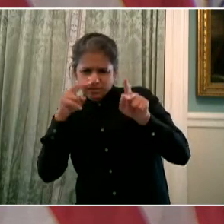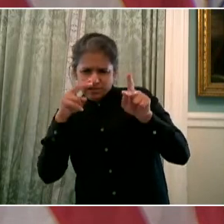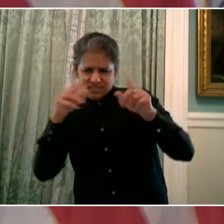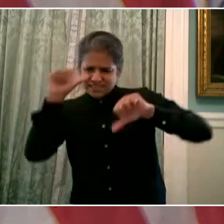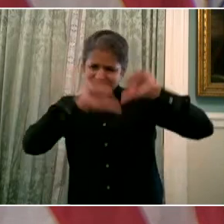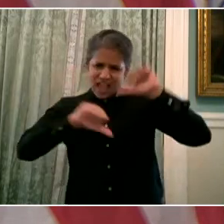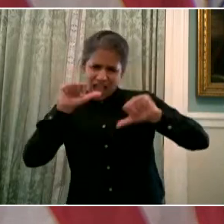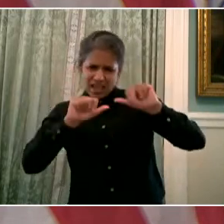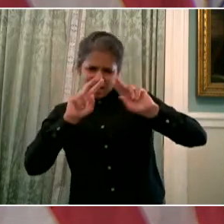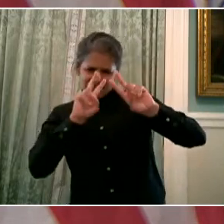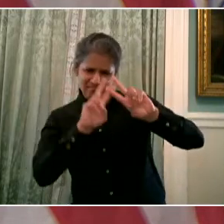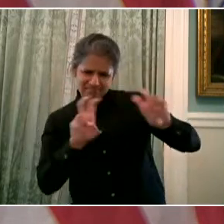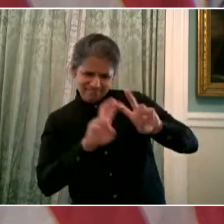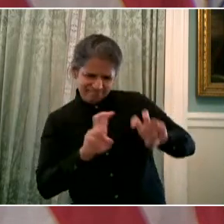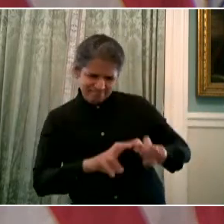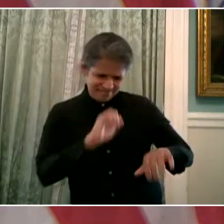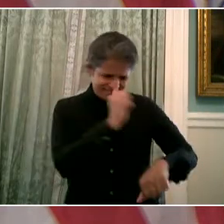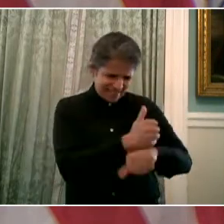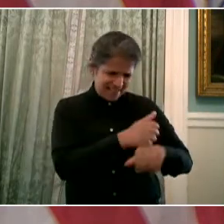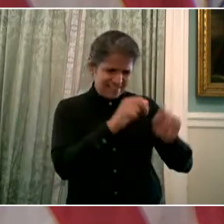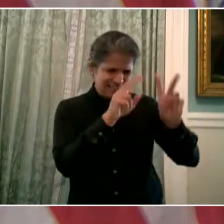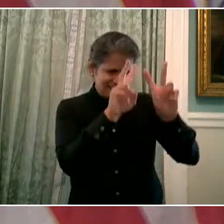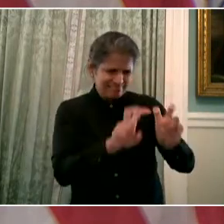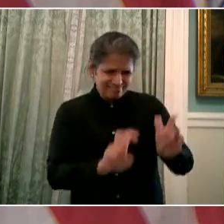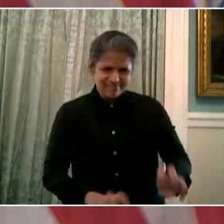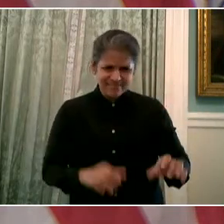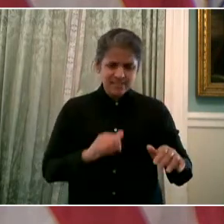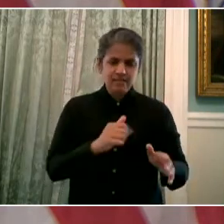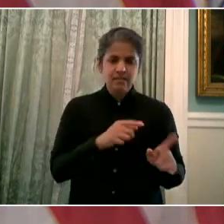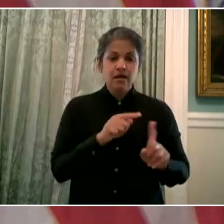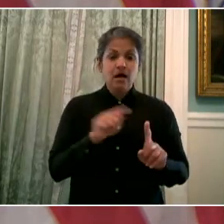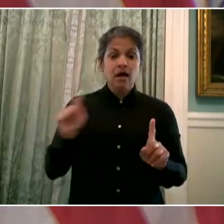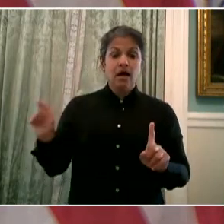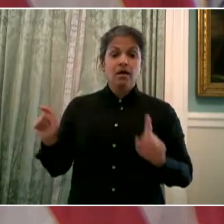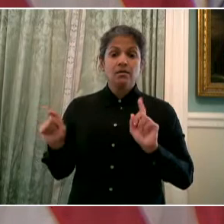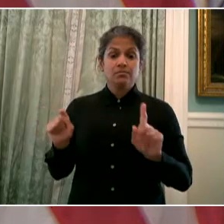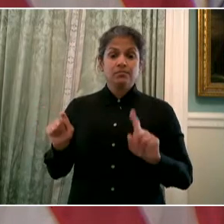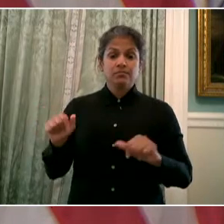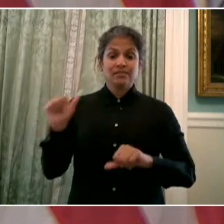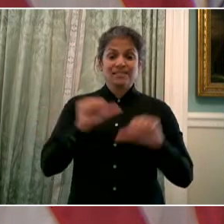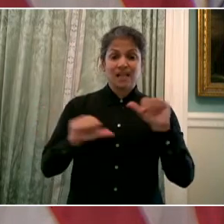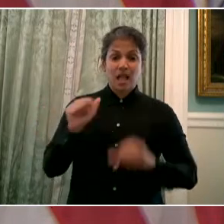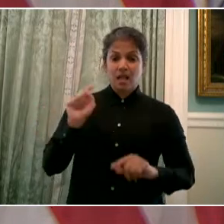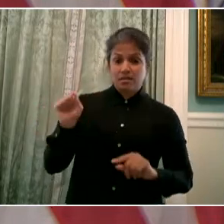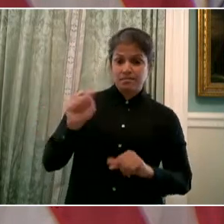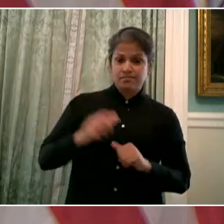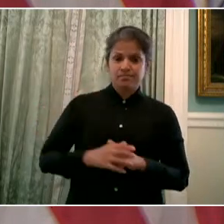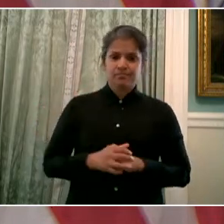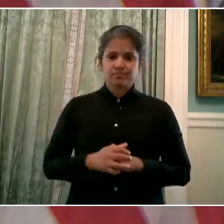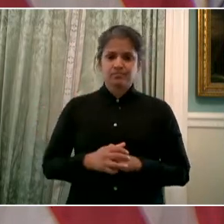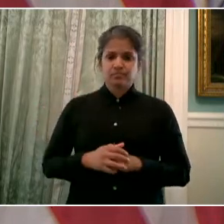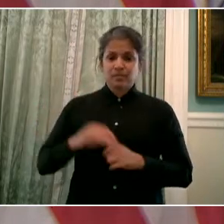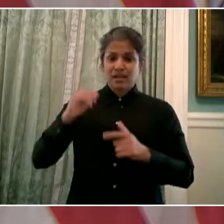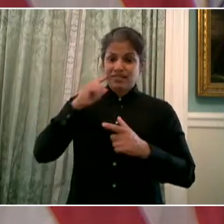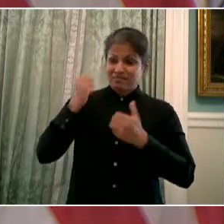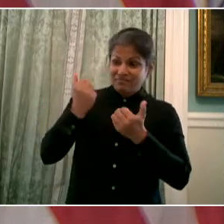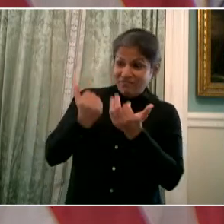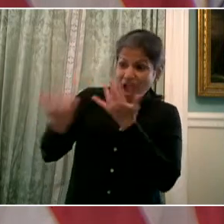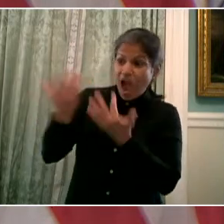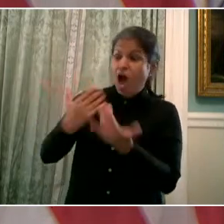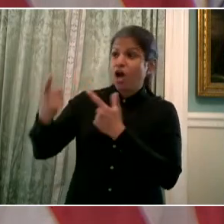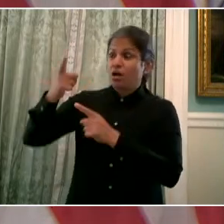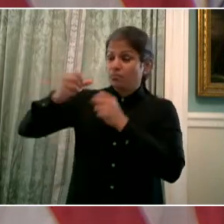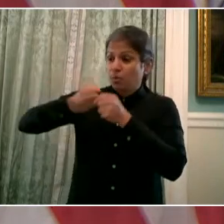get emitted through wildfires, it's transportation, it's our buildings. And so our climate and environmental justice efforts to